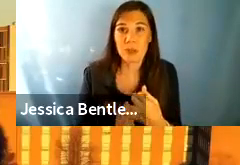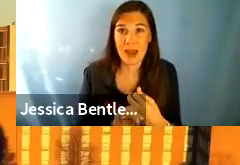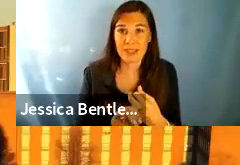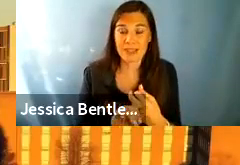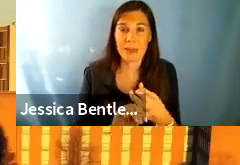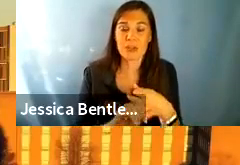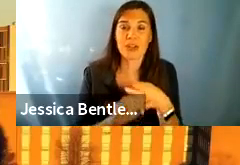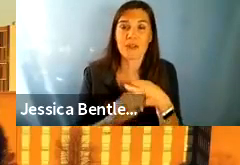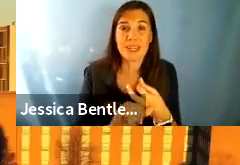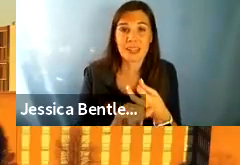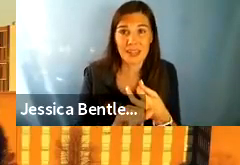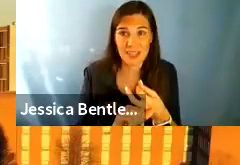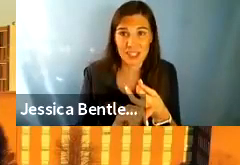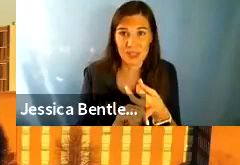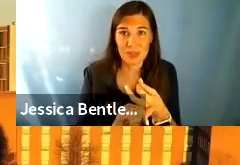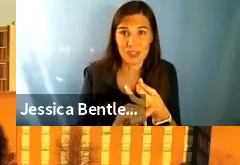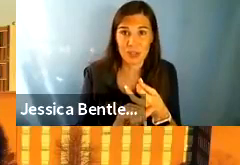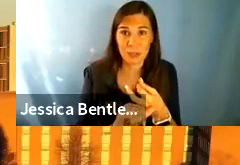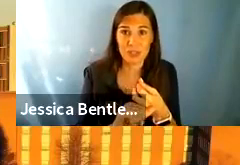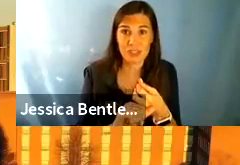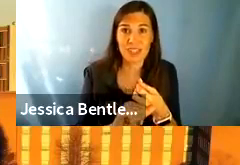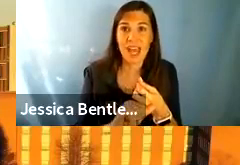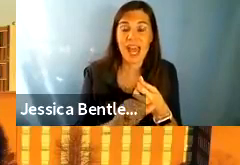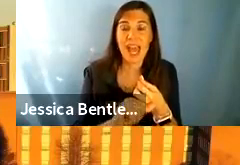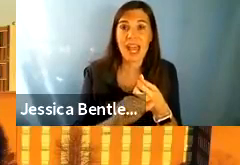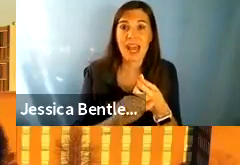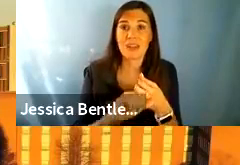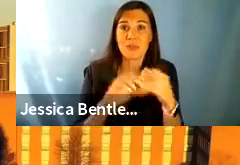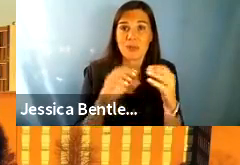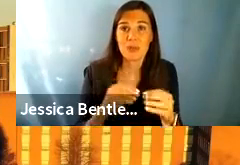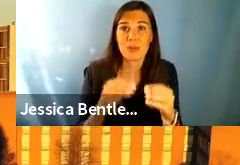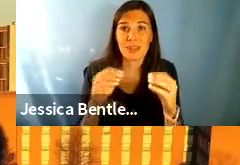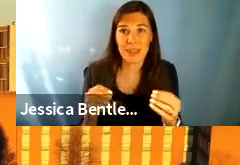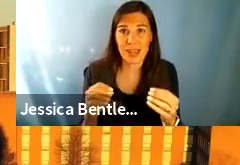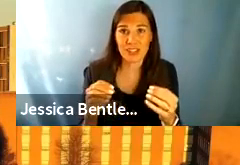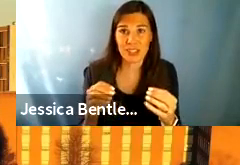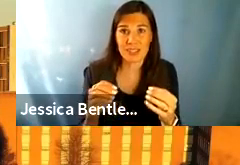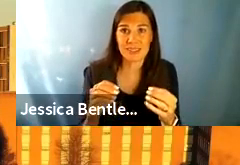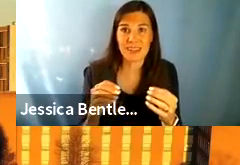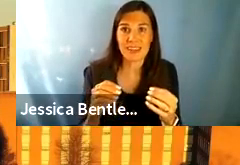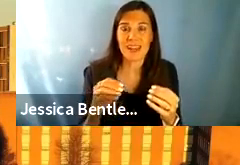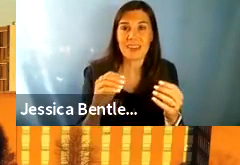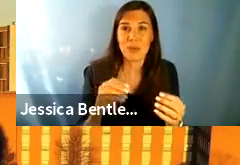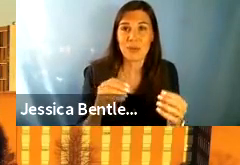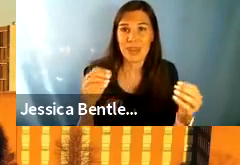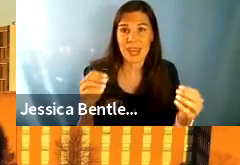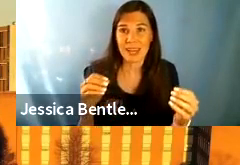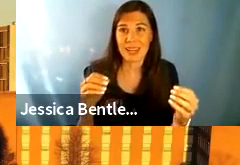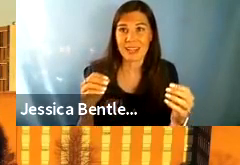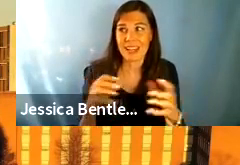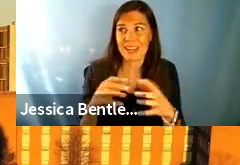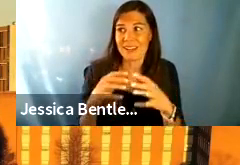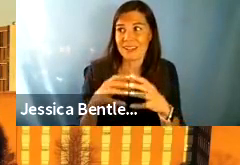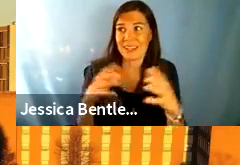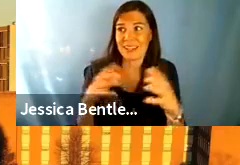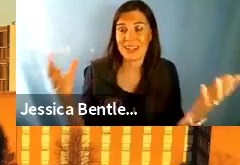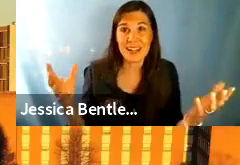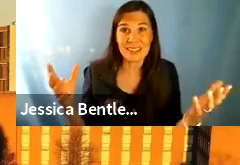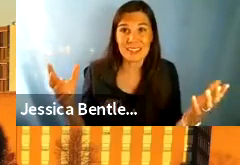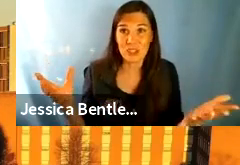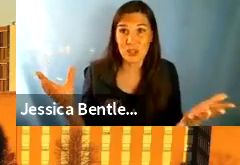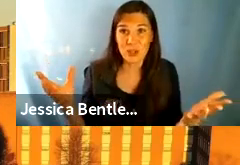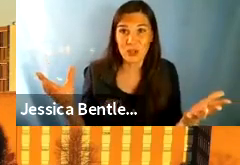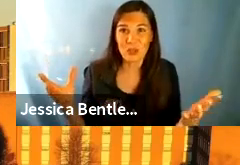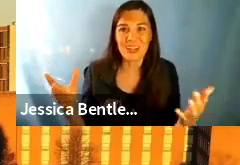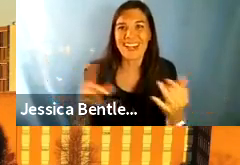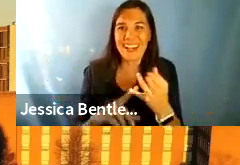you're on your practicum, you're making connections with interpreters. And through those connections, you then get